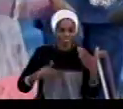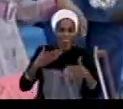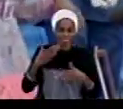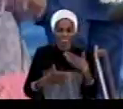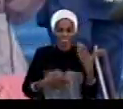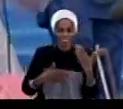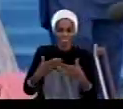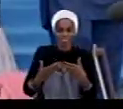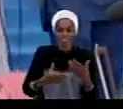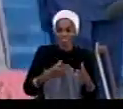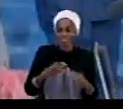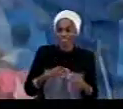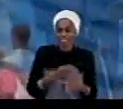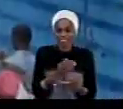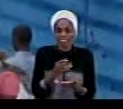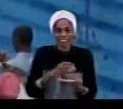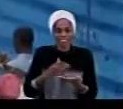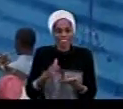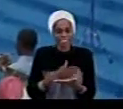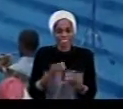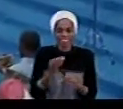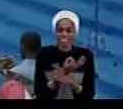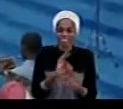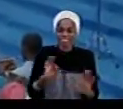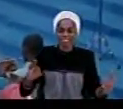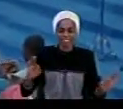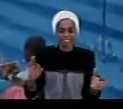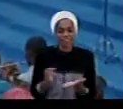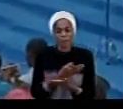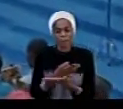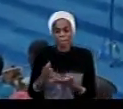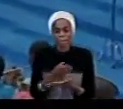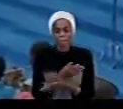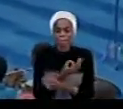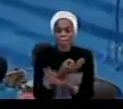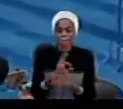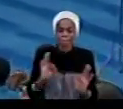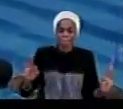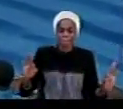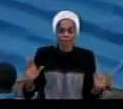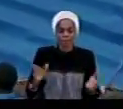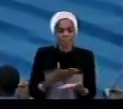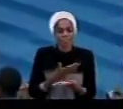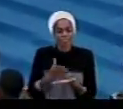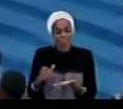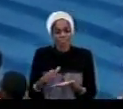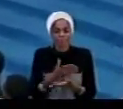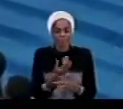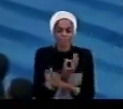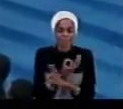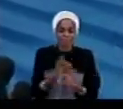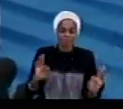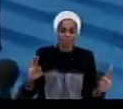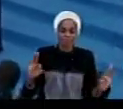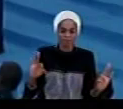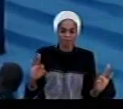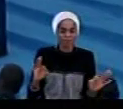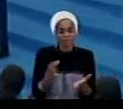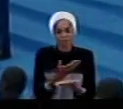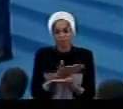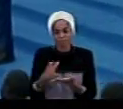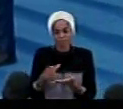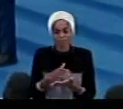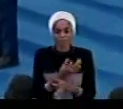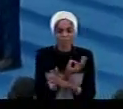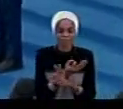Somebody shout freedom. Freedom. Somebody shout freedom. Freedom. Freedom to the Lord. Freedom. Total deliverance. Freedom.